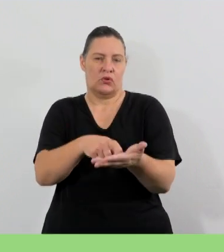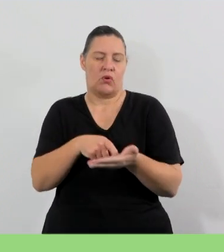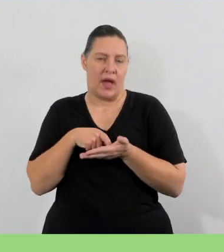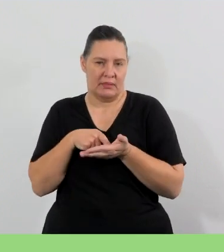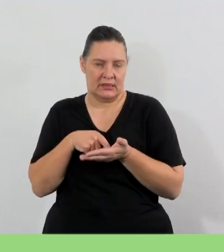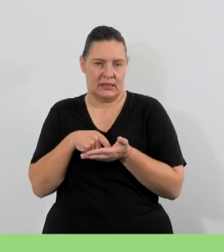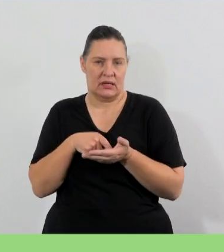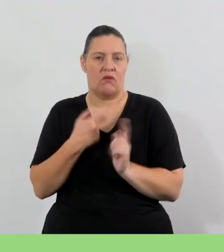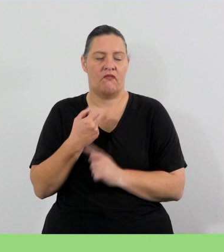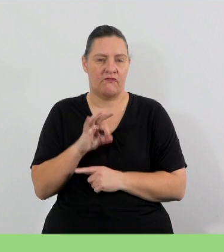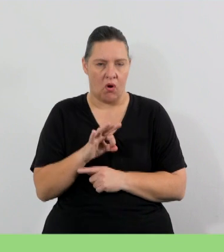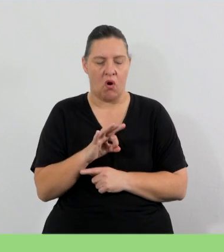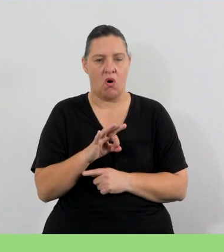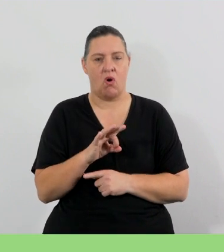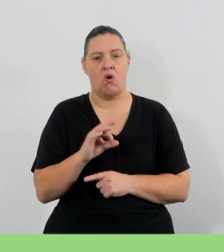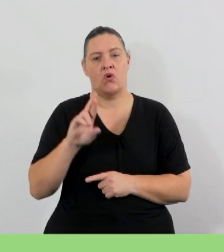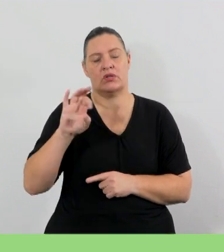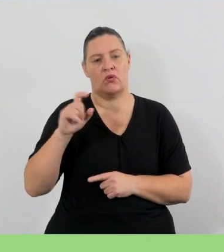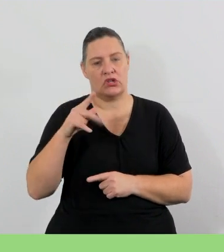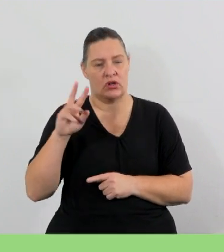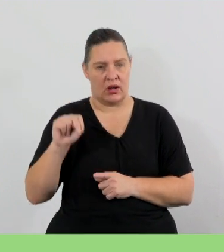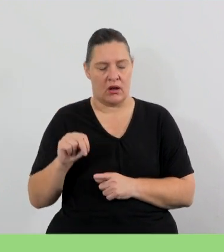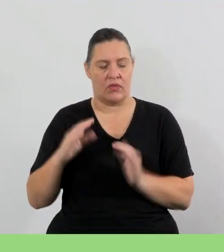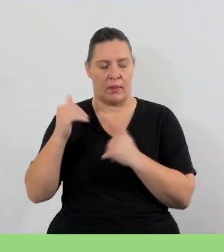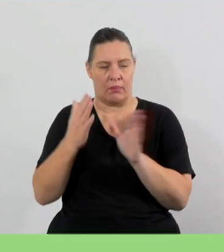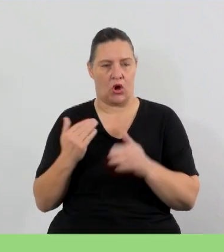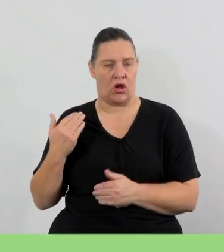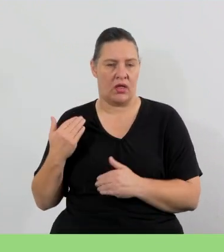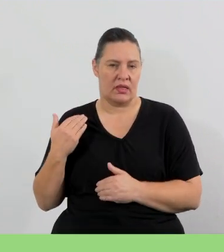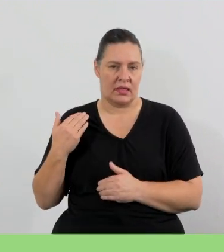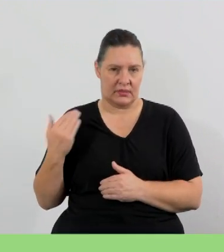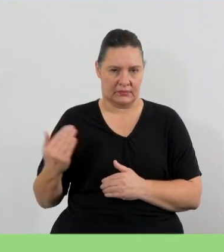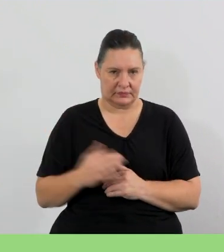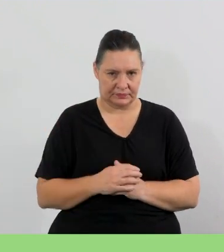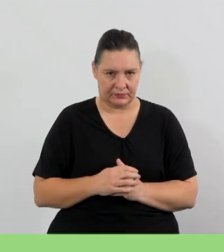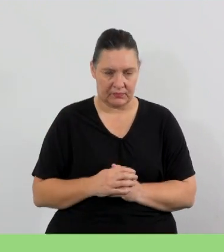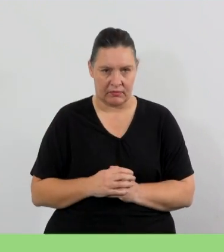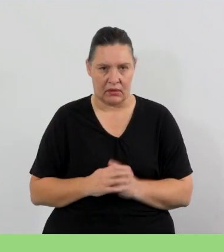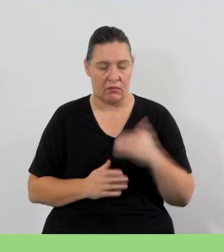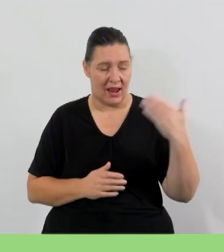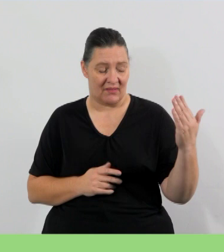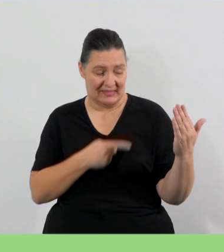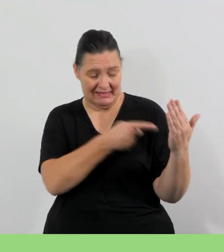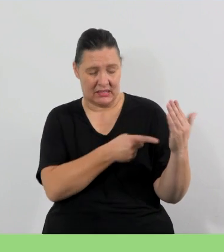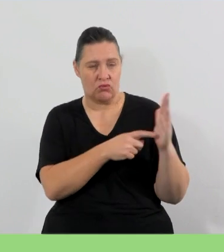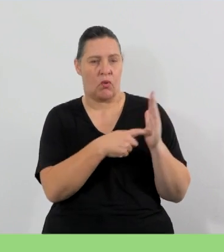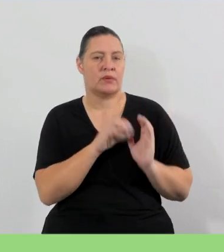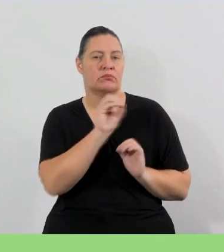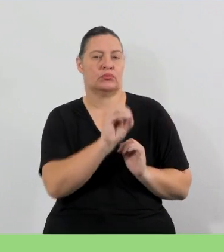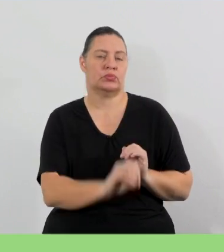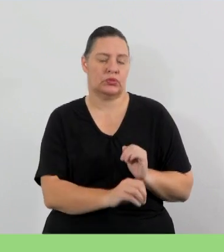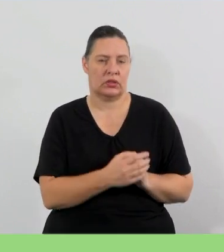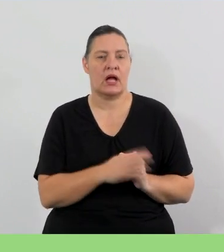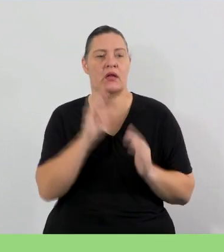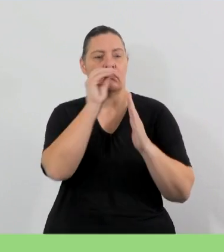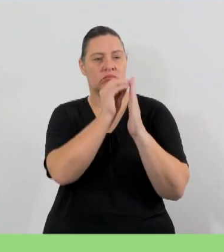the requirements of respiration in the block on the left. So this is the block where we put in our requirements, and